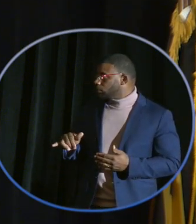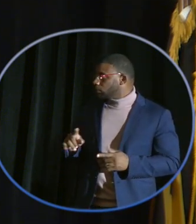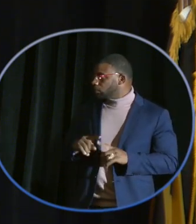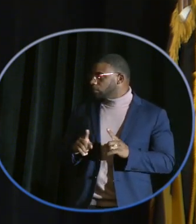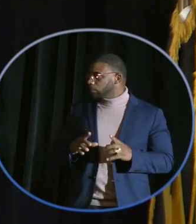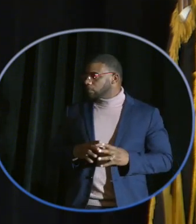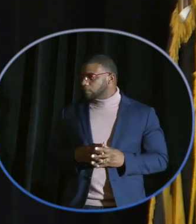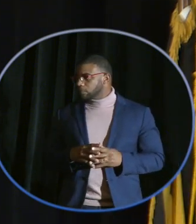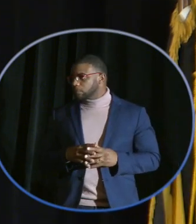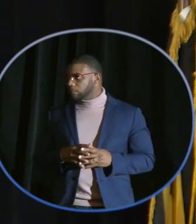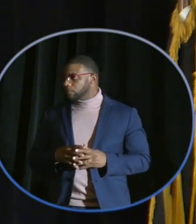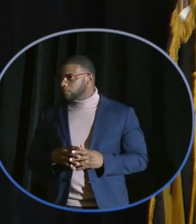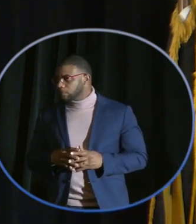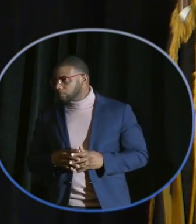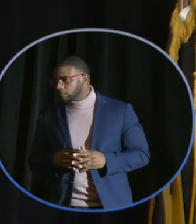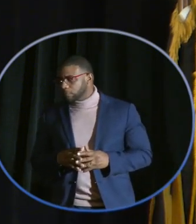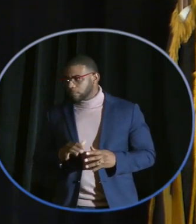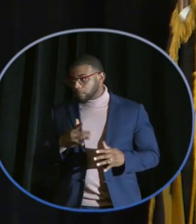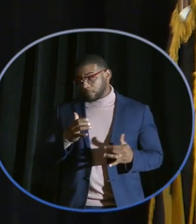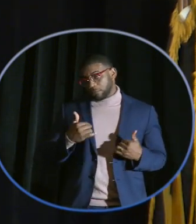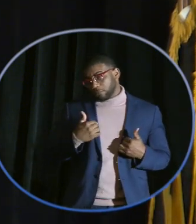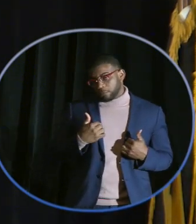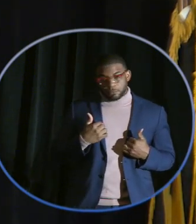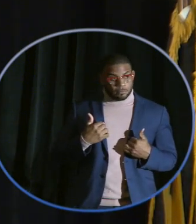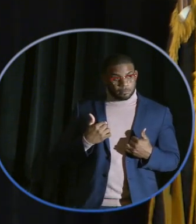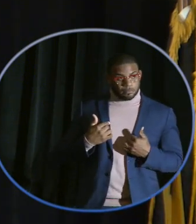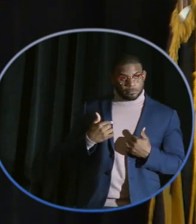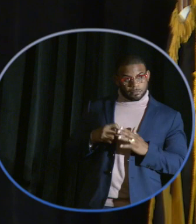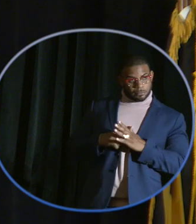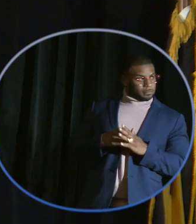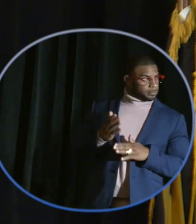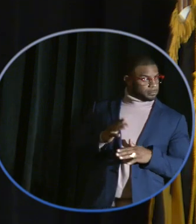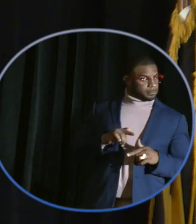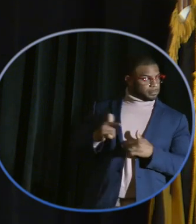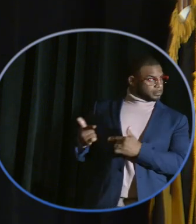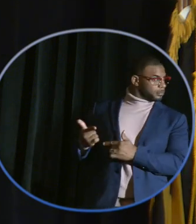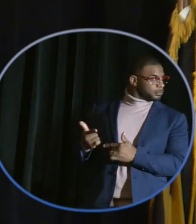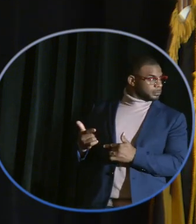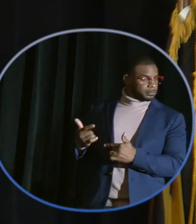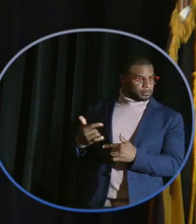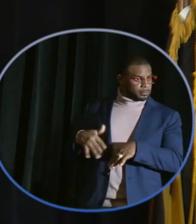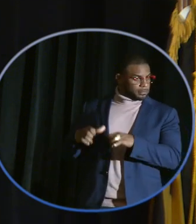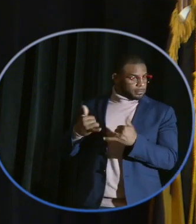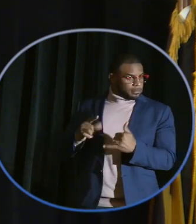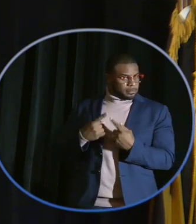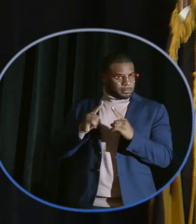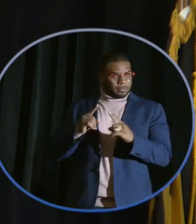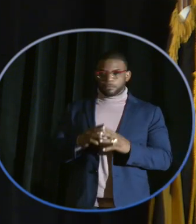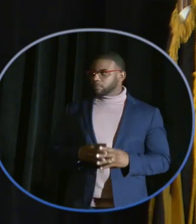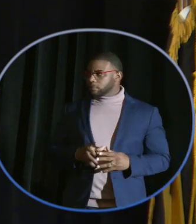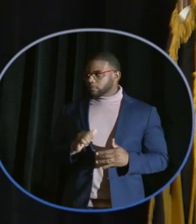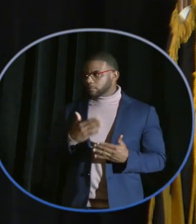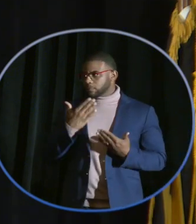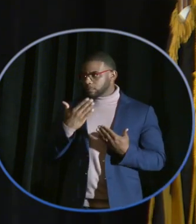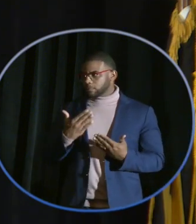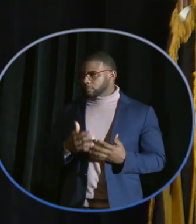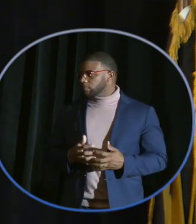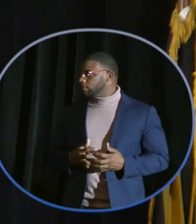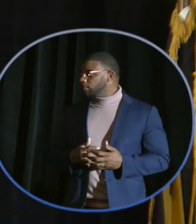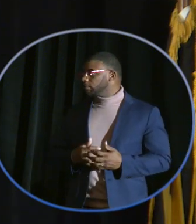But I get to be he gets to be the brains of the operation, and I get to be the mouth, which is great.